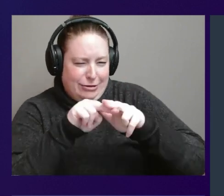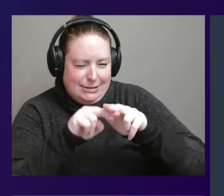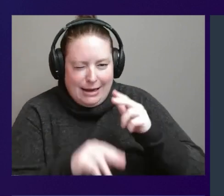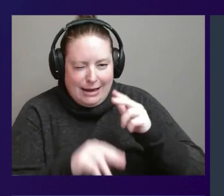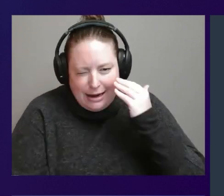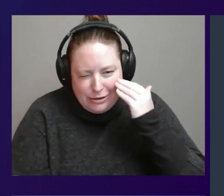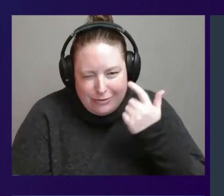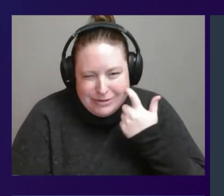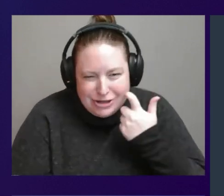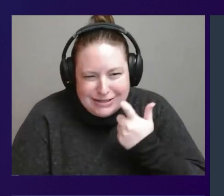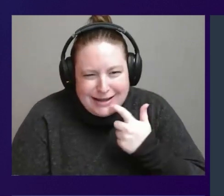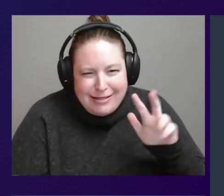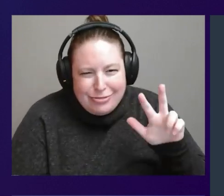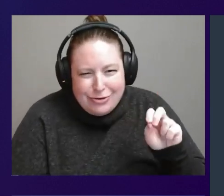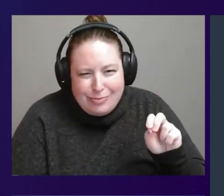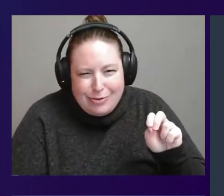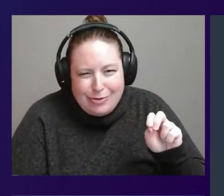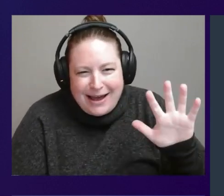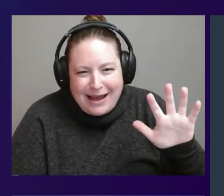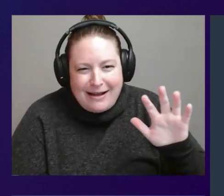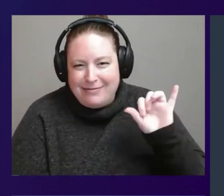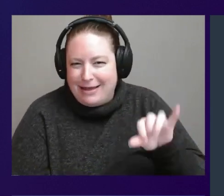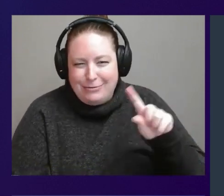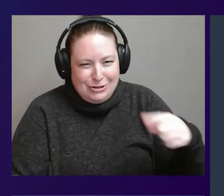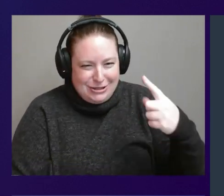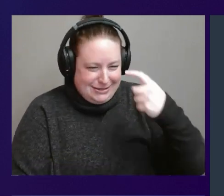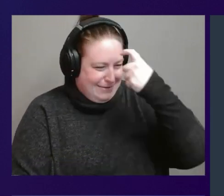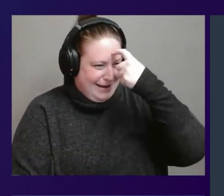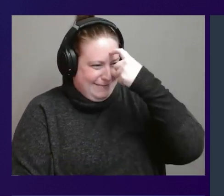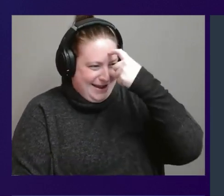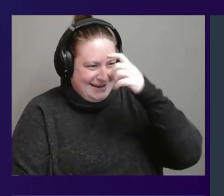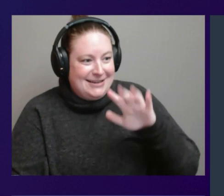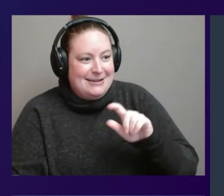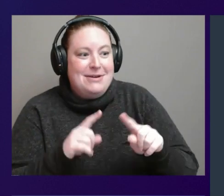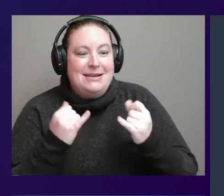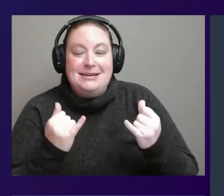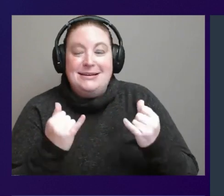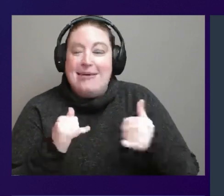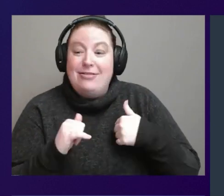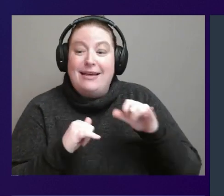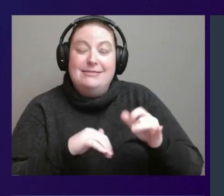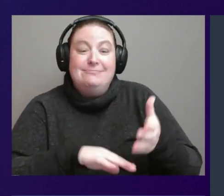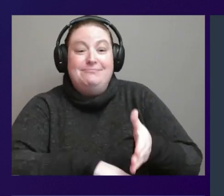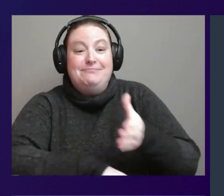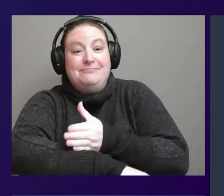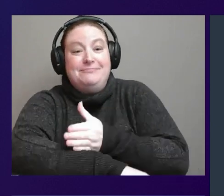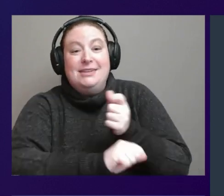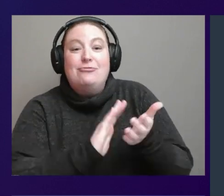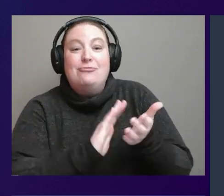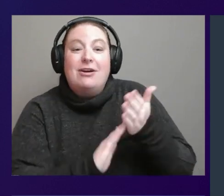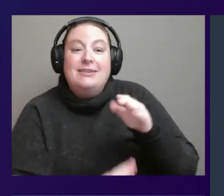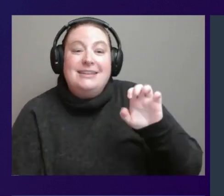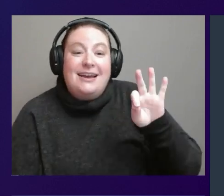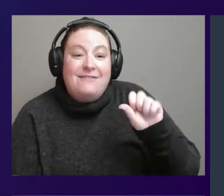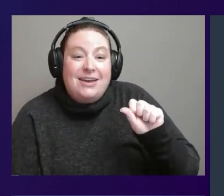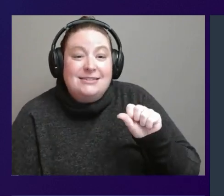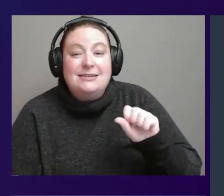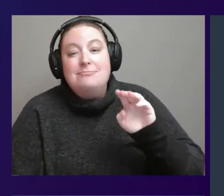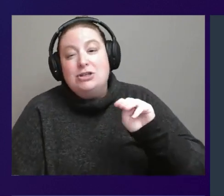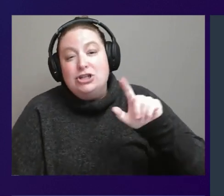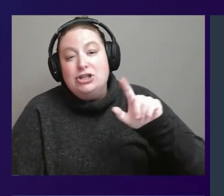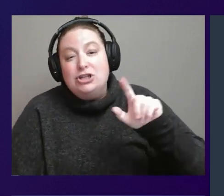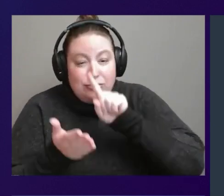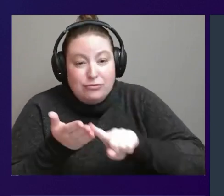mind. With these enhancements, you can now easily run more IOPS workloads on EFS, such as machine learning research with